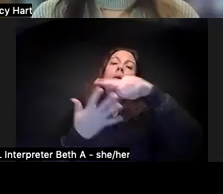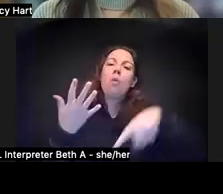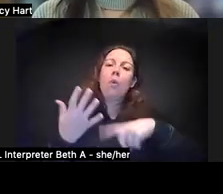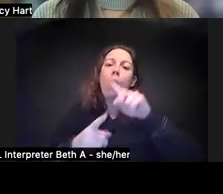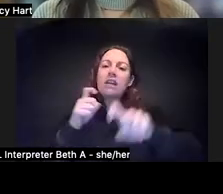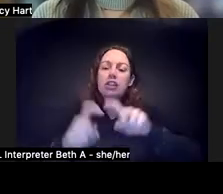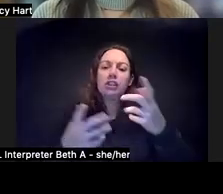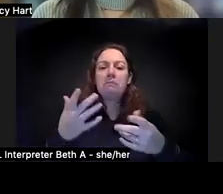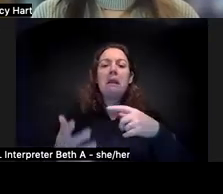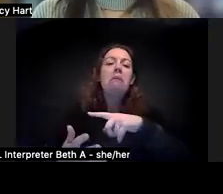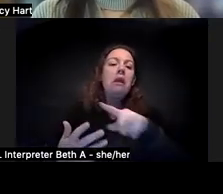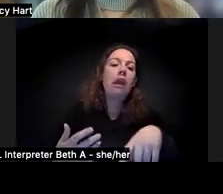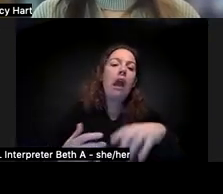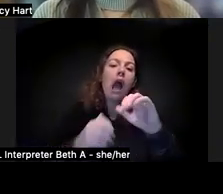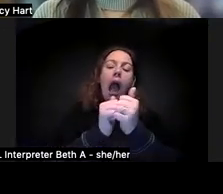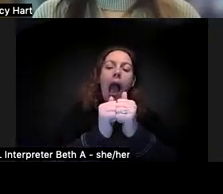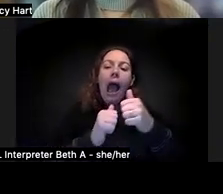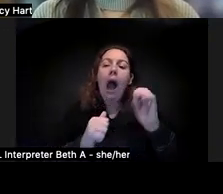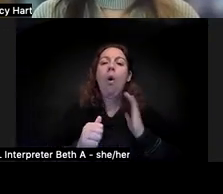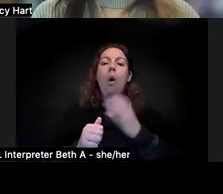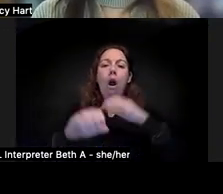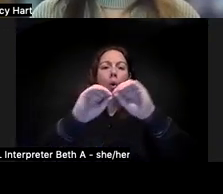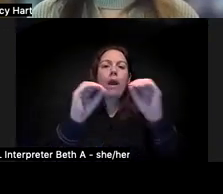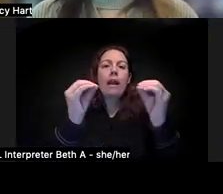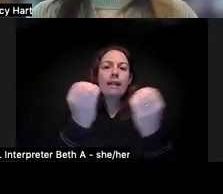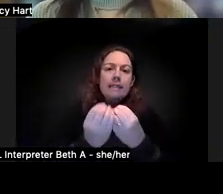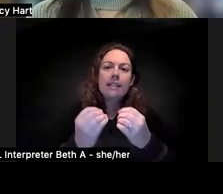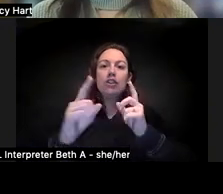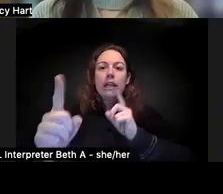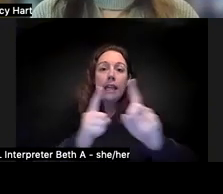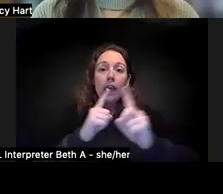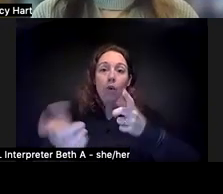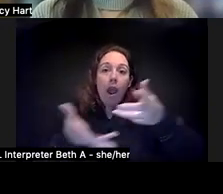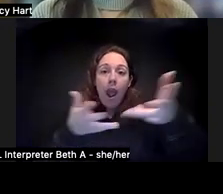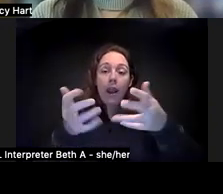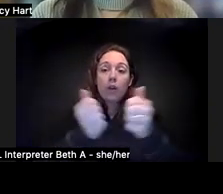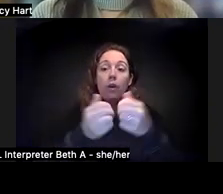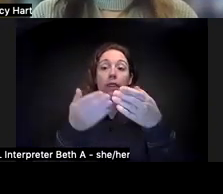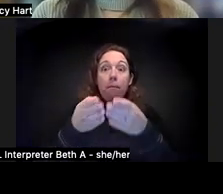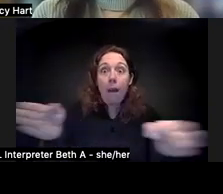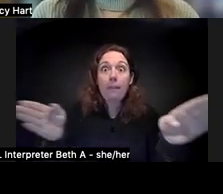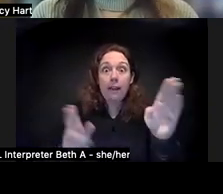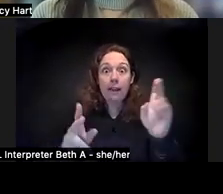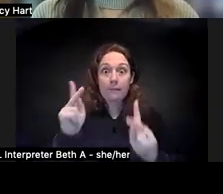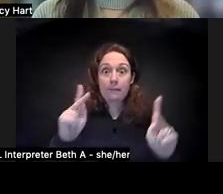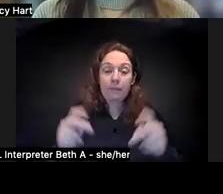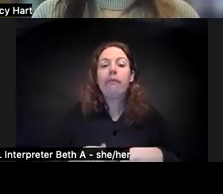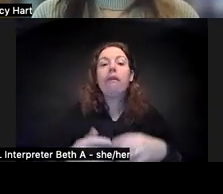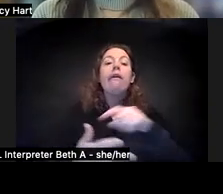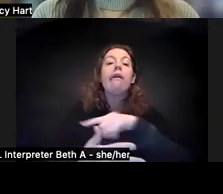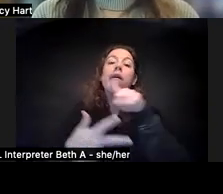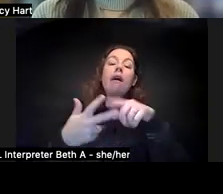the organization interact with the public? What policies and procedures might affect